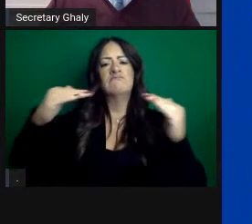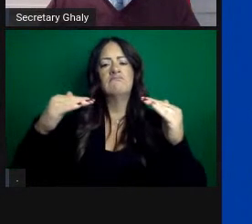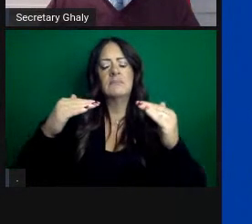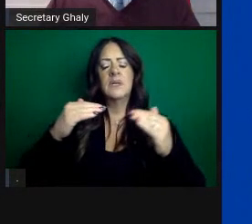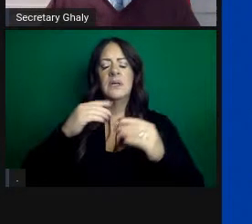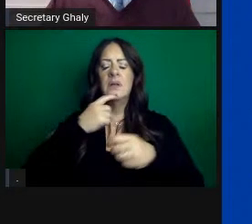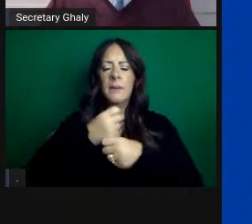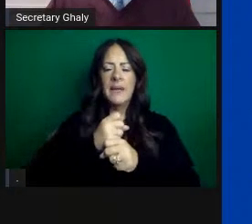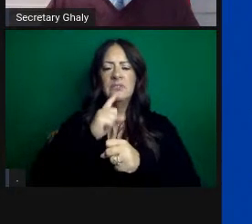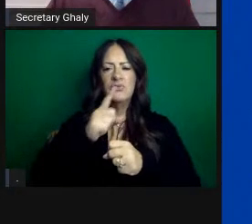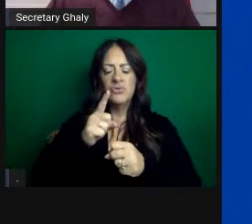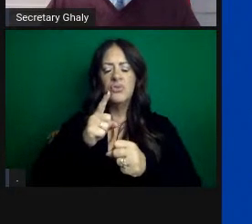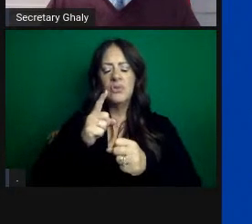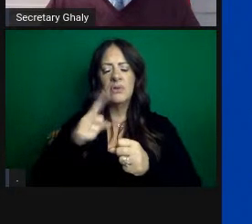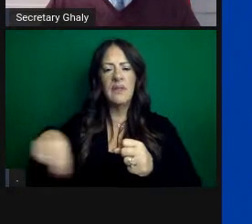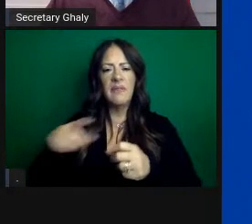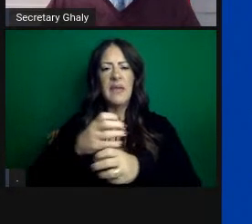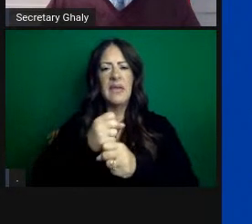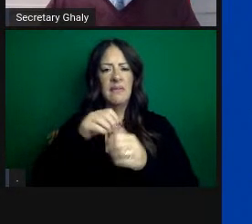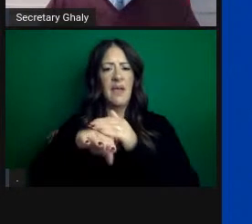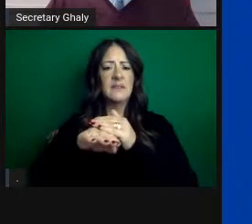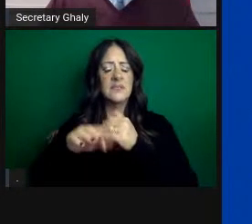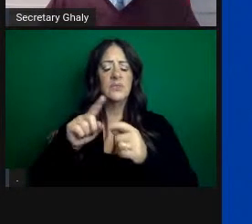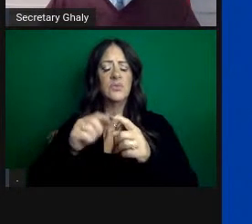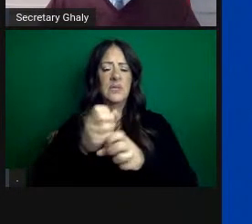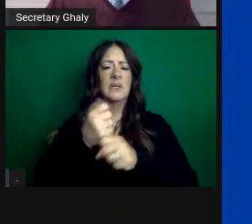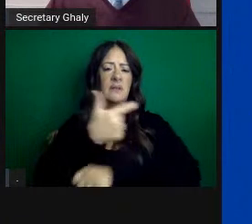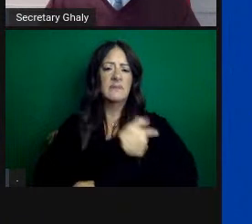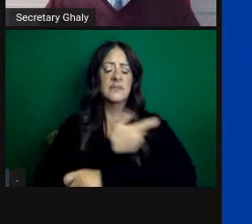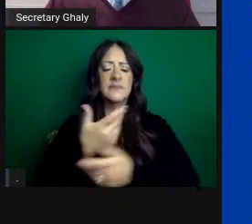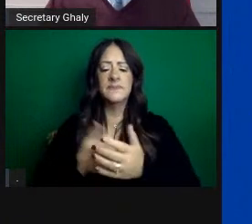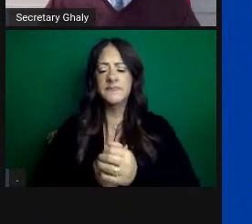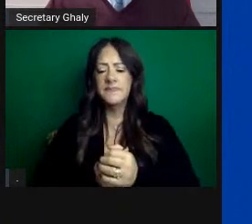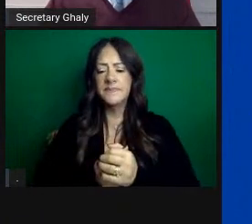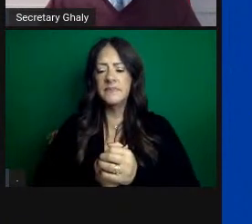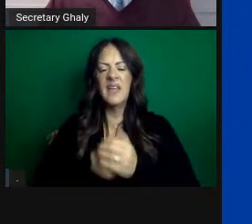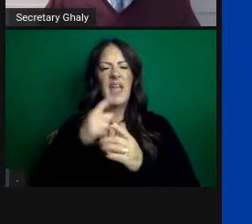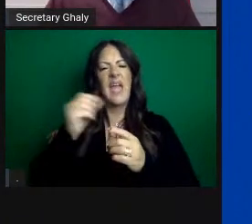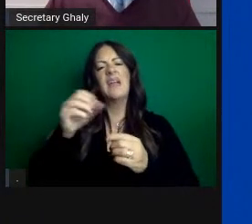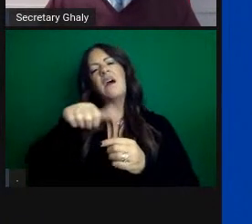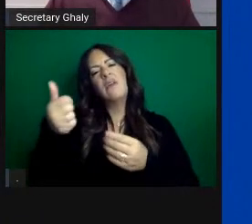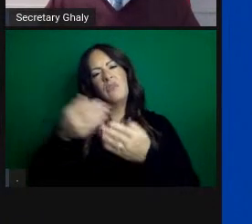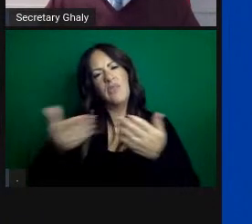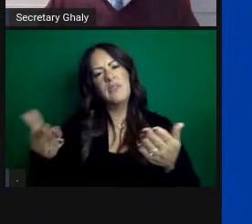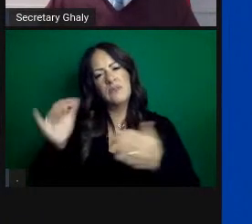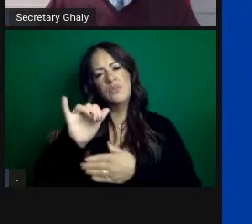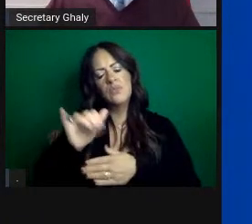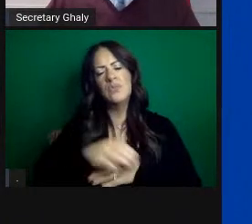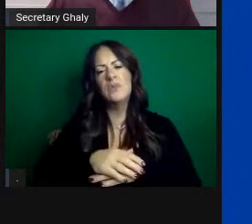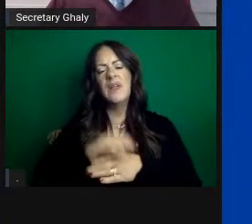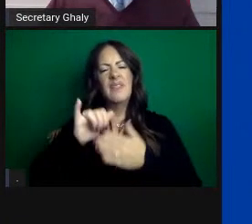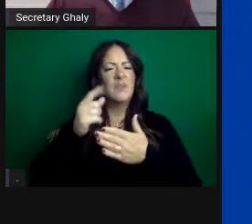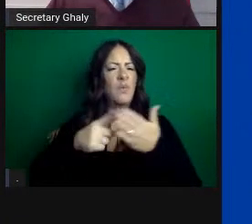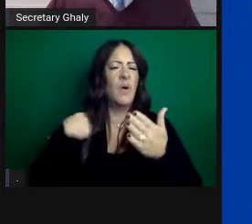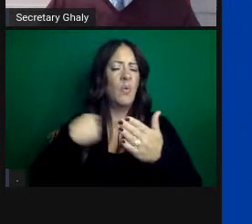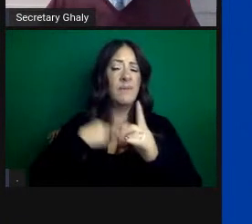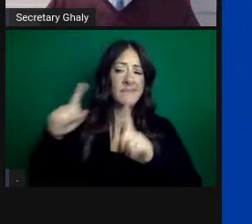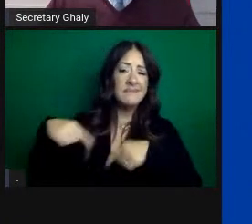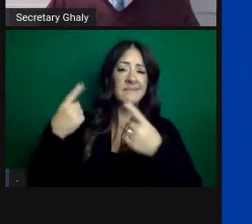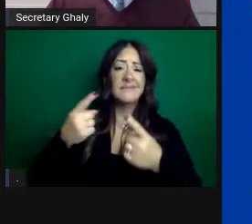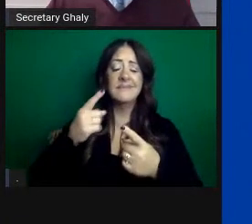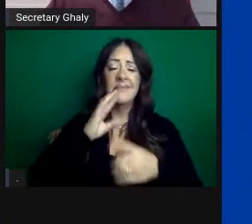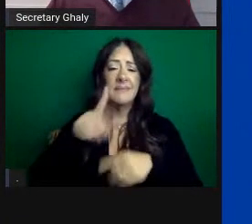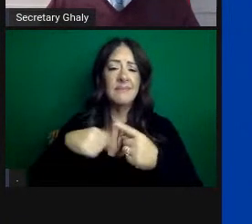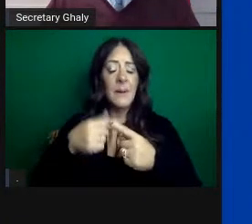hit communities. This is something we'll continue to talk about. This is really part of what we've talked about with the blueprint.